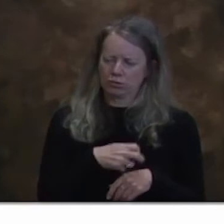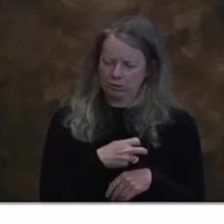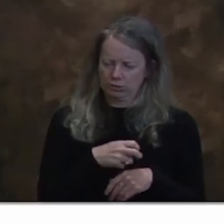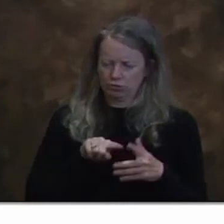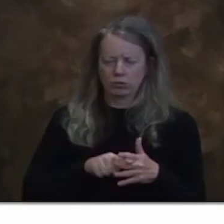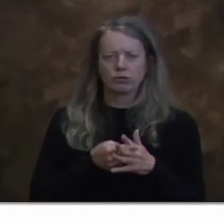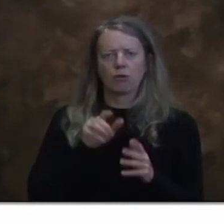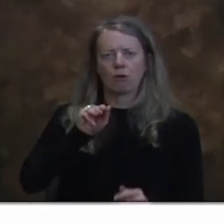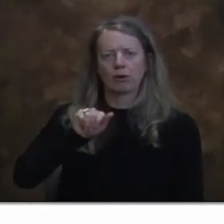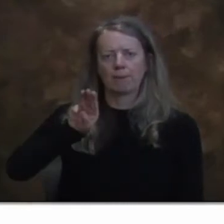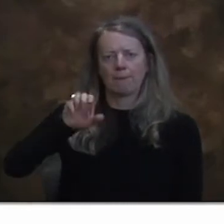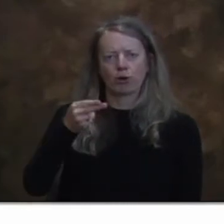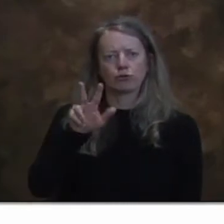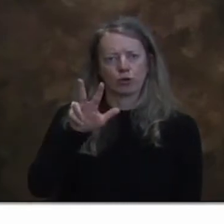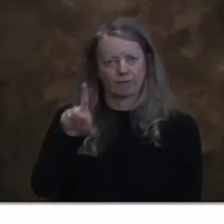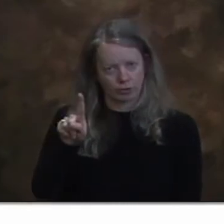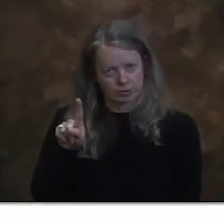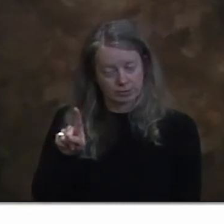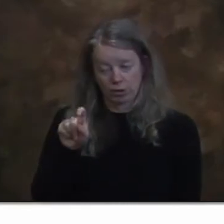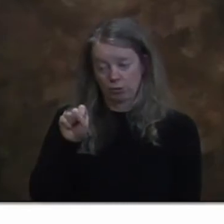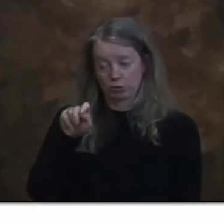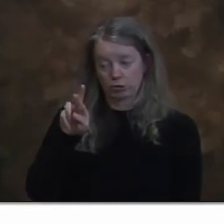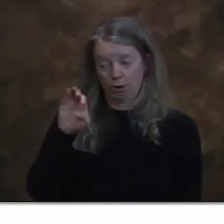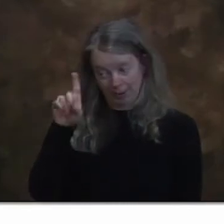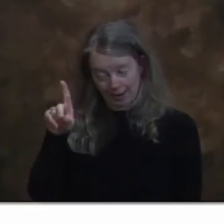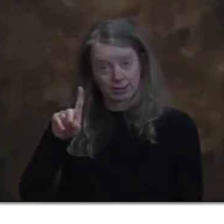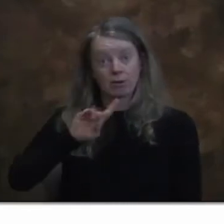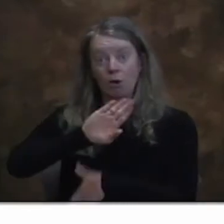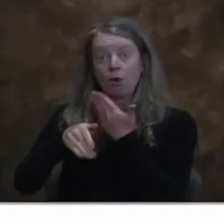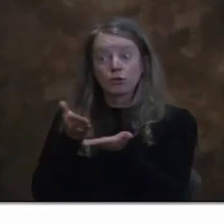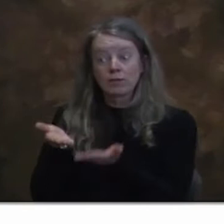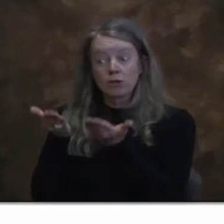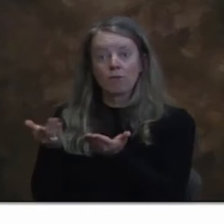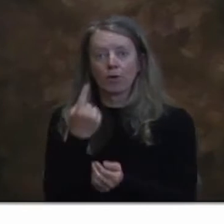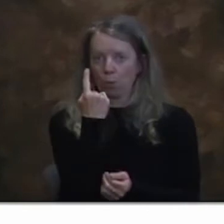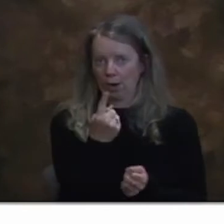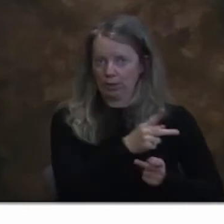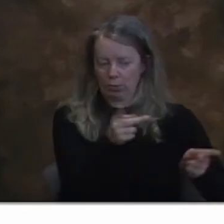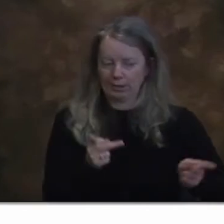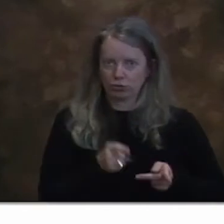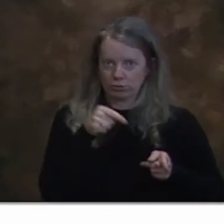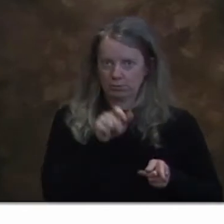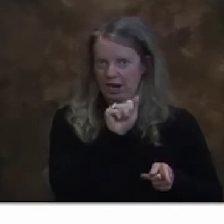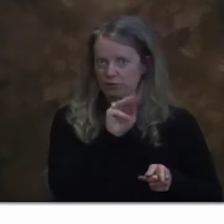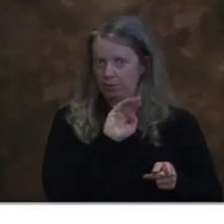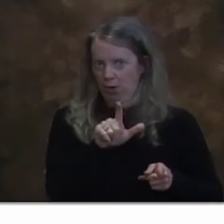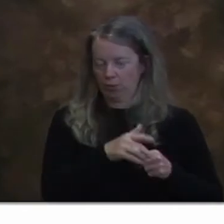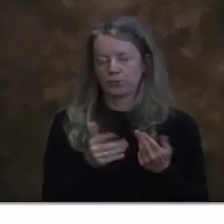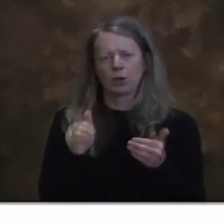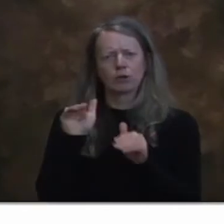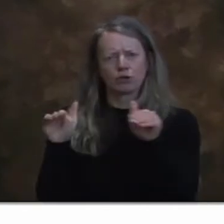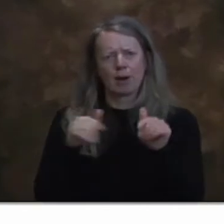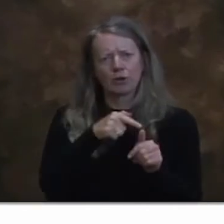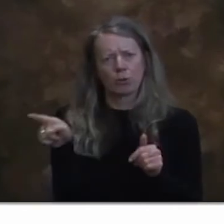March 31st, so all of their services are now in one place at the Asheville Mall. I did want to remind everyone that the